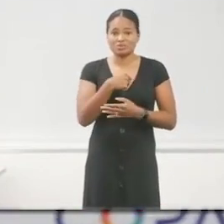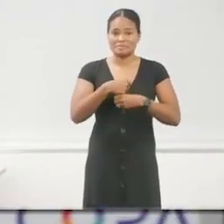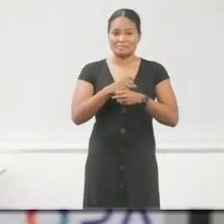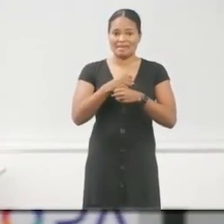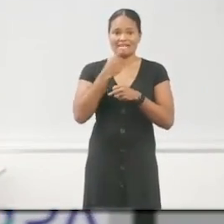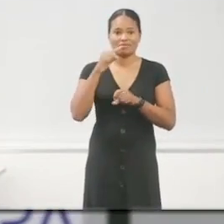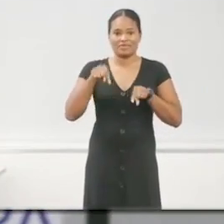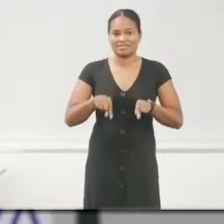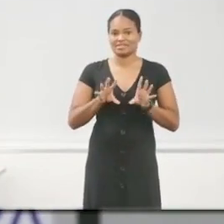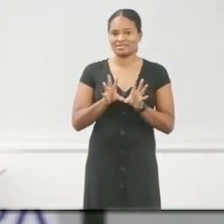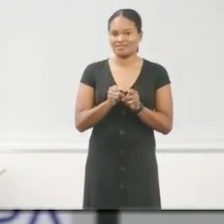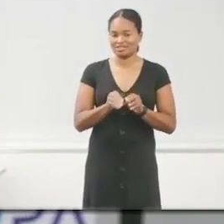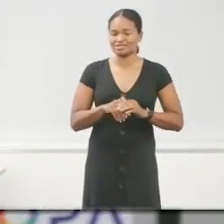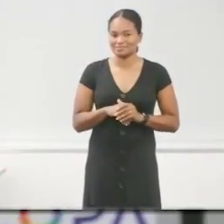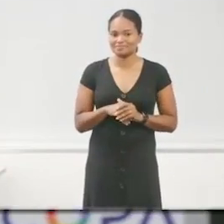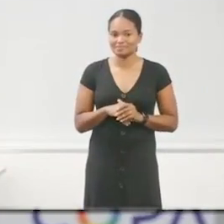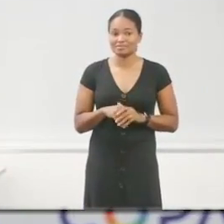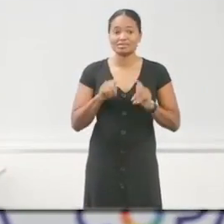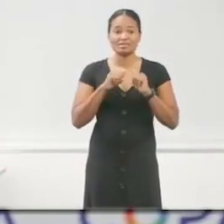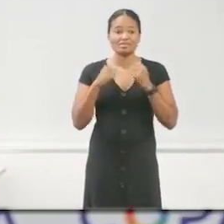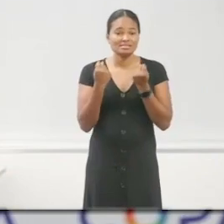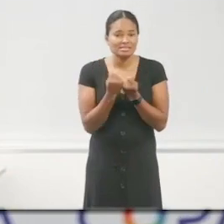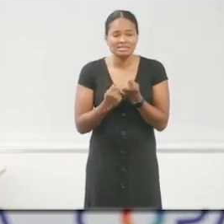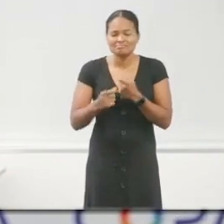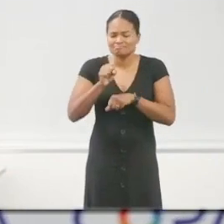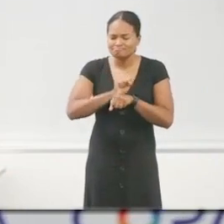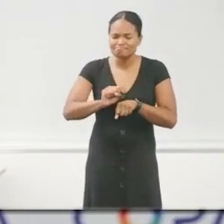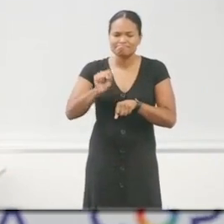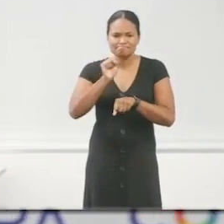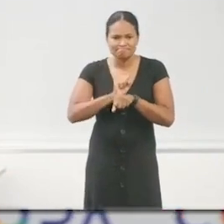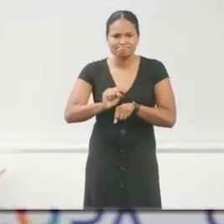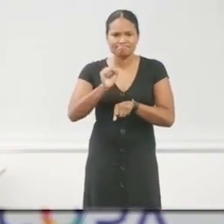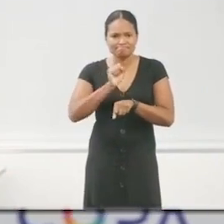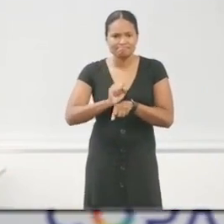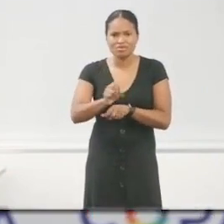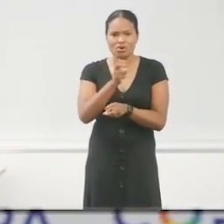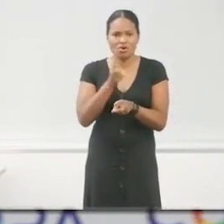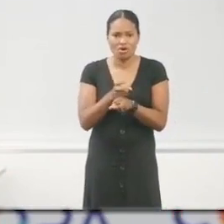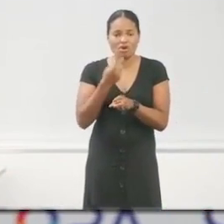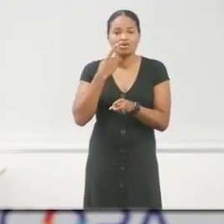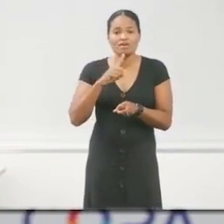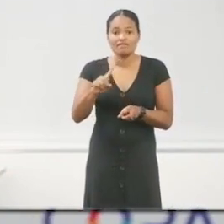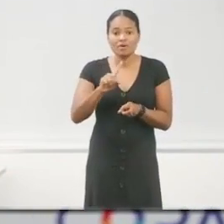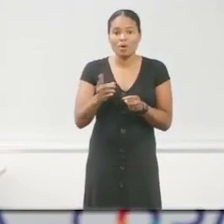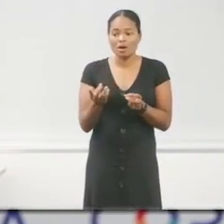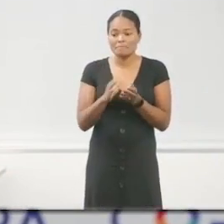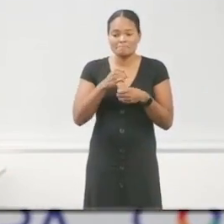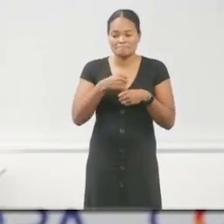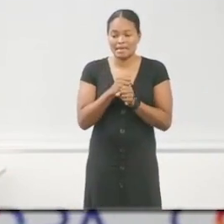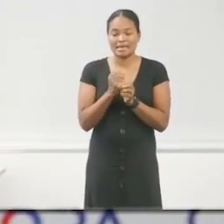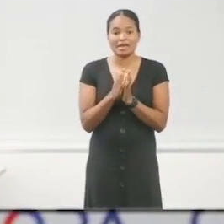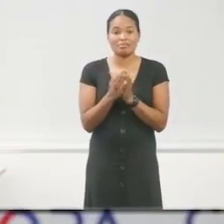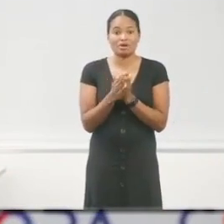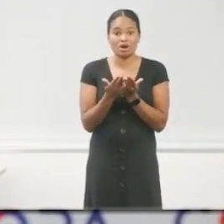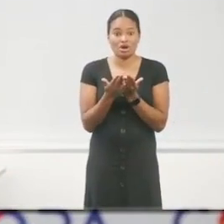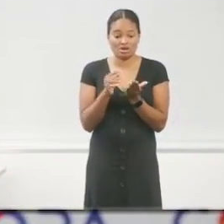of conferences, and our team has put a ton of work in putting together a resource book that will address the topics